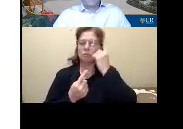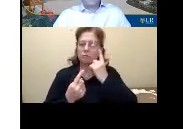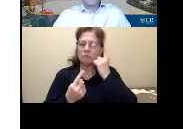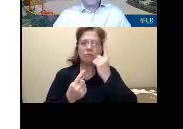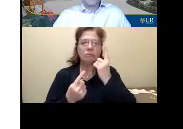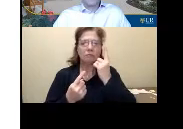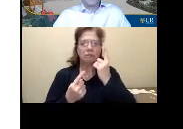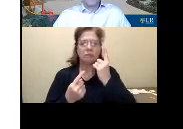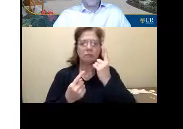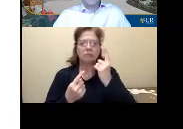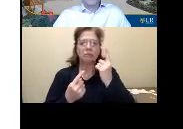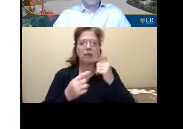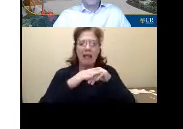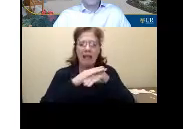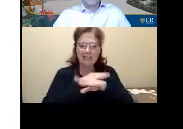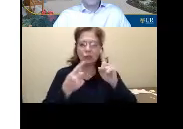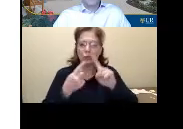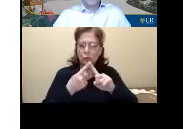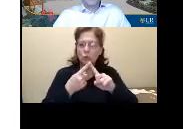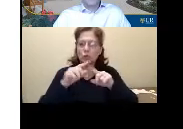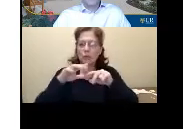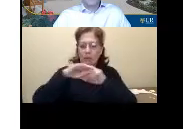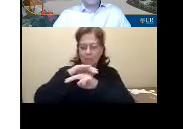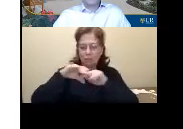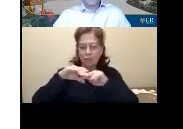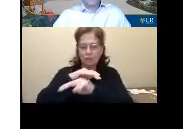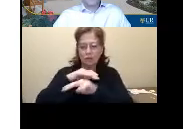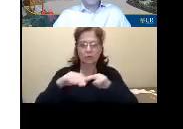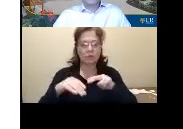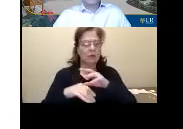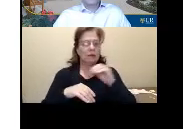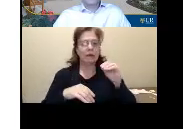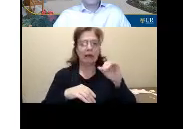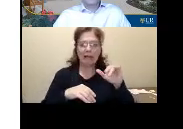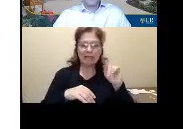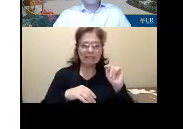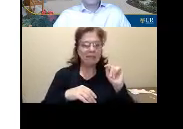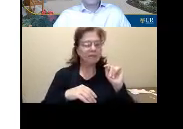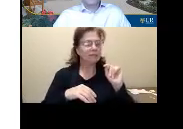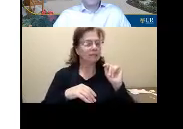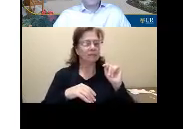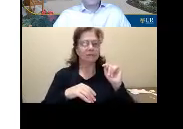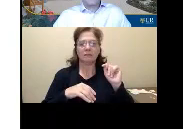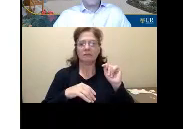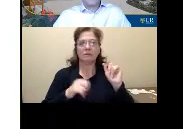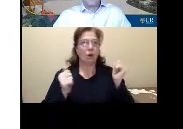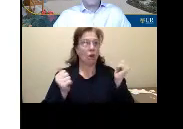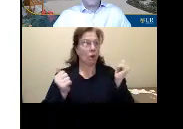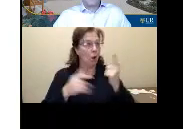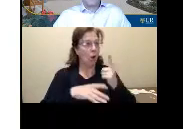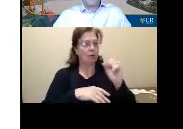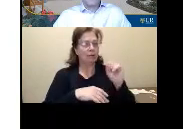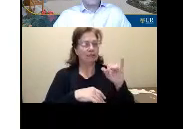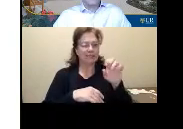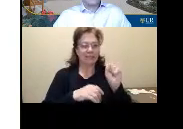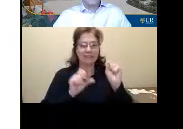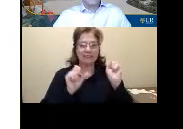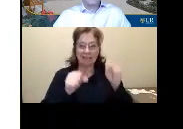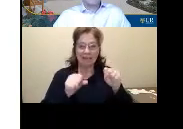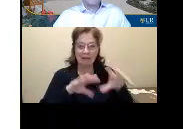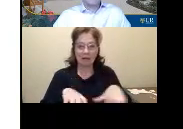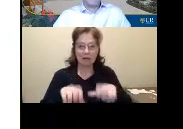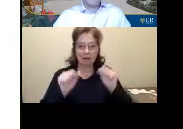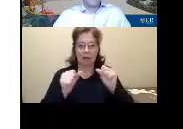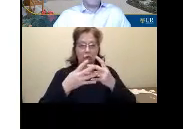and labor required to participate in the registry, not all regional sites were able to easily adopt lung cancer